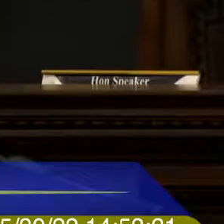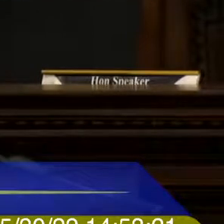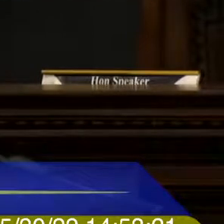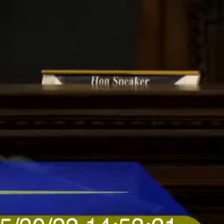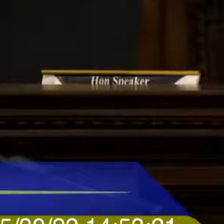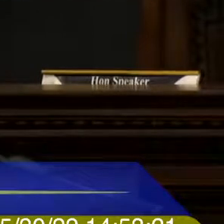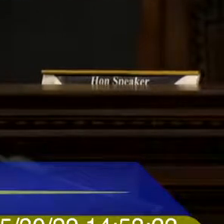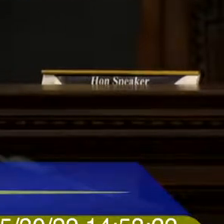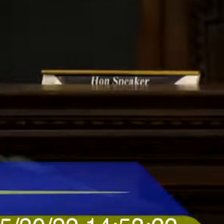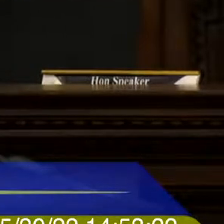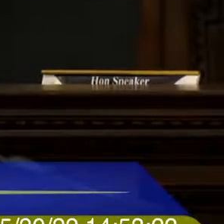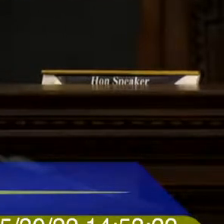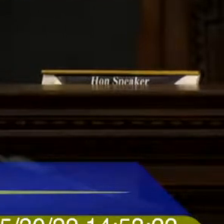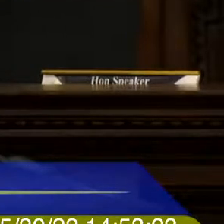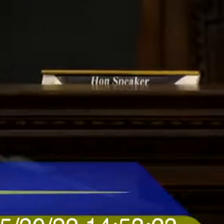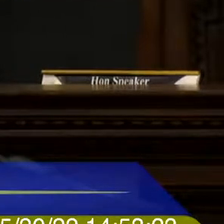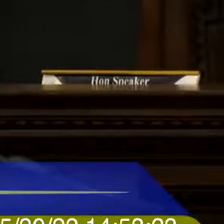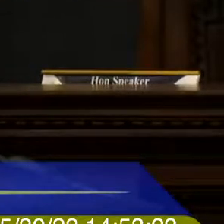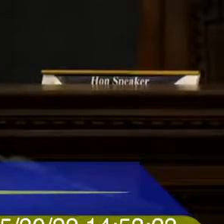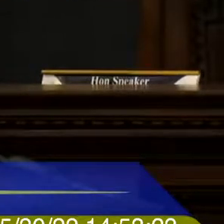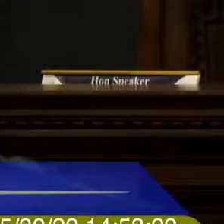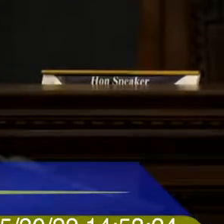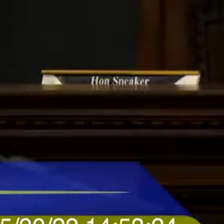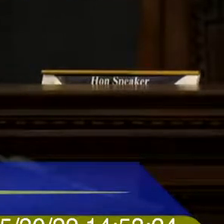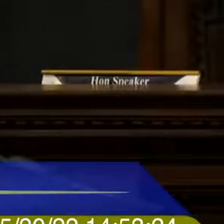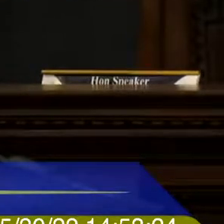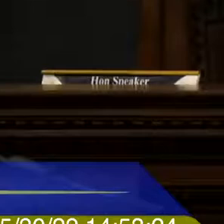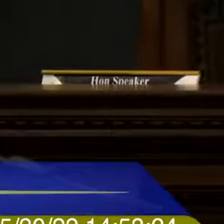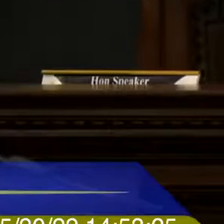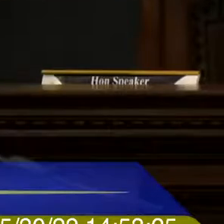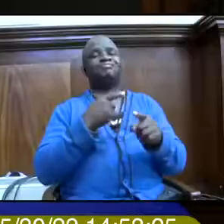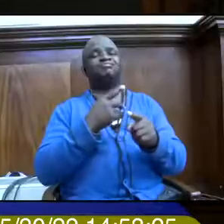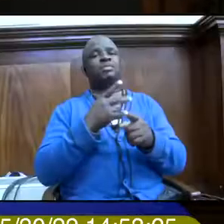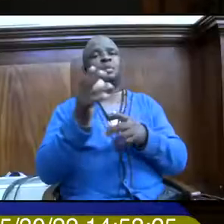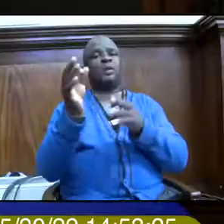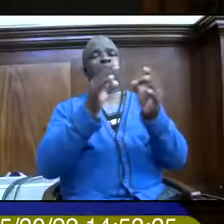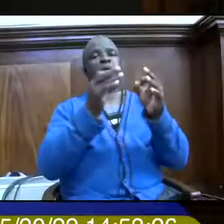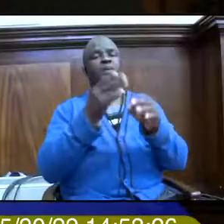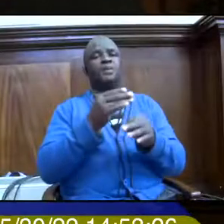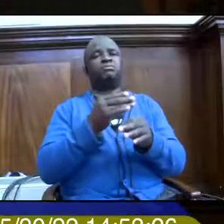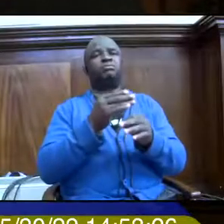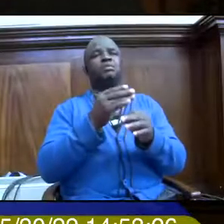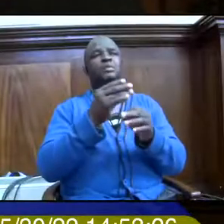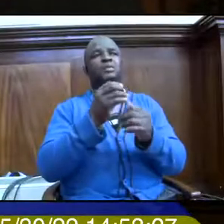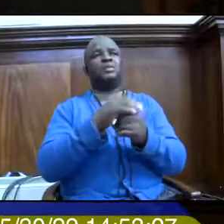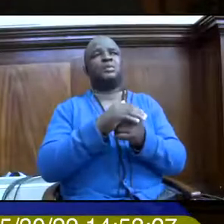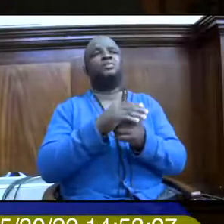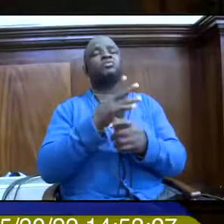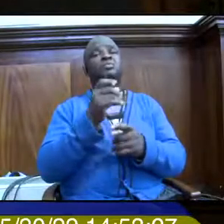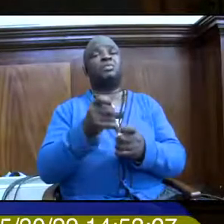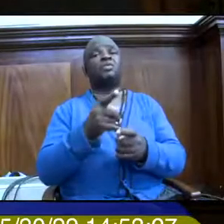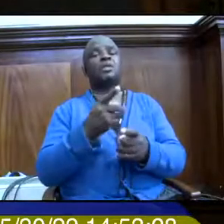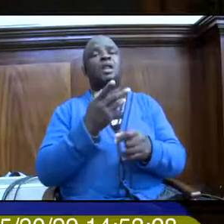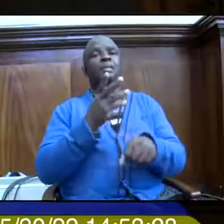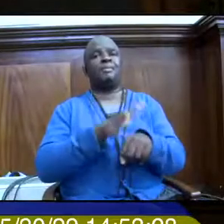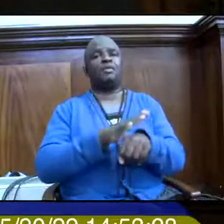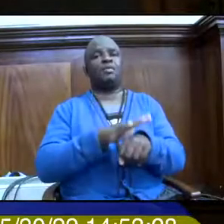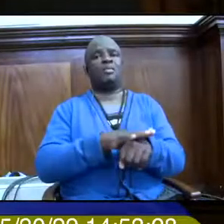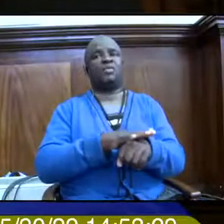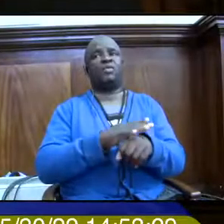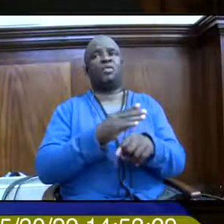the levels of poverty unemployment in particular amongst our youth and